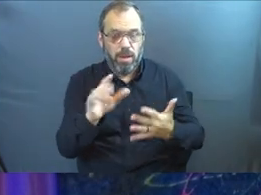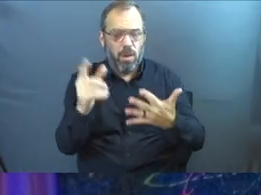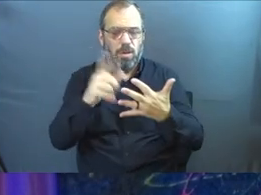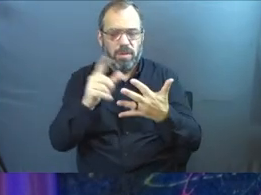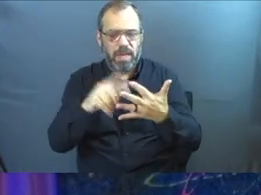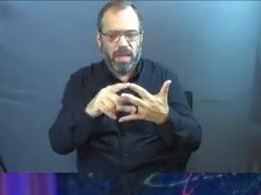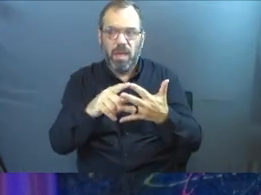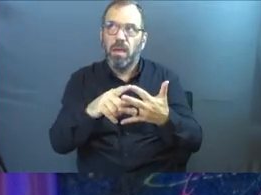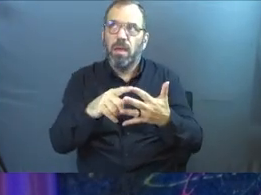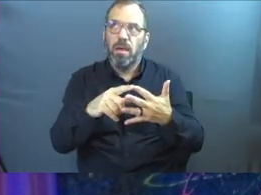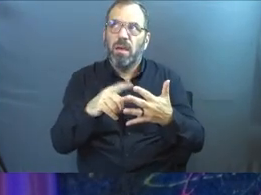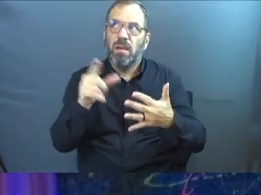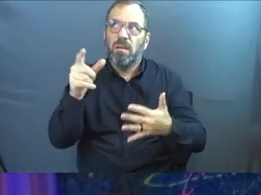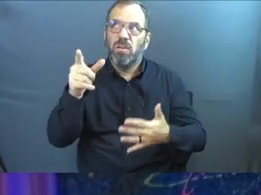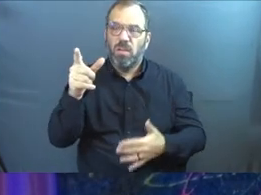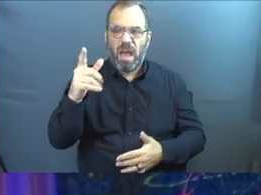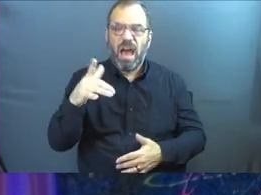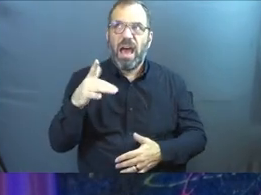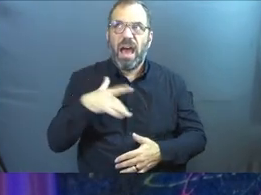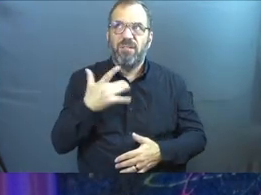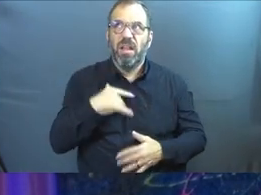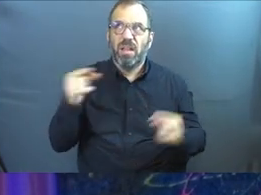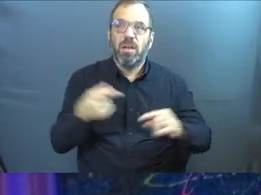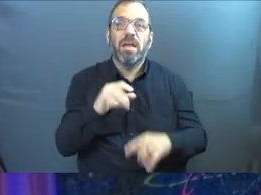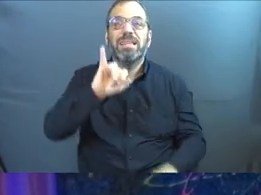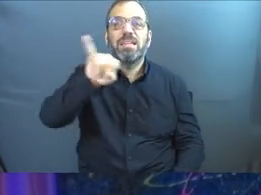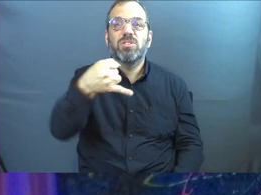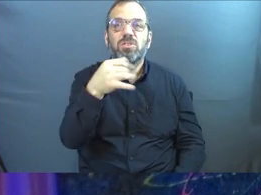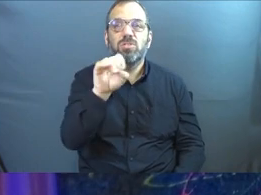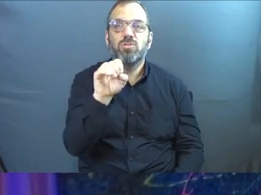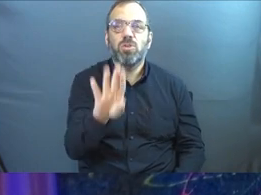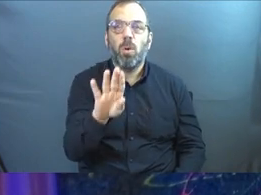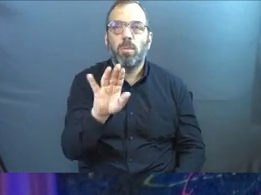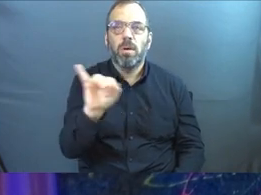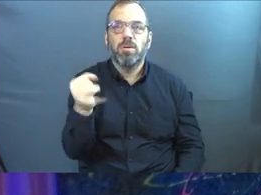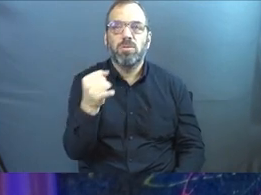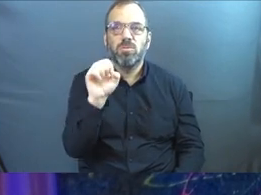Next, God, I feel like you hurt me. This is Job.